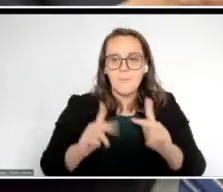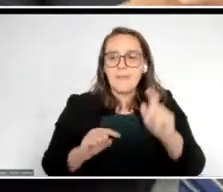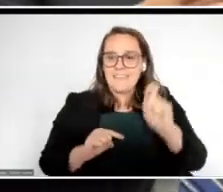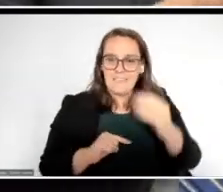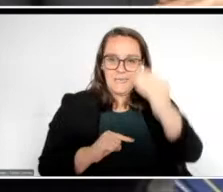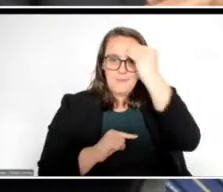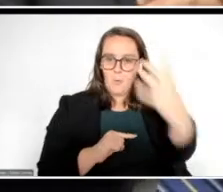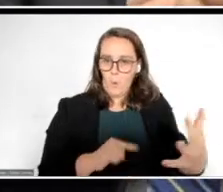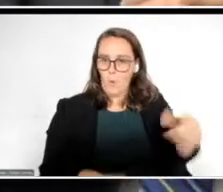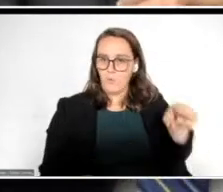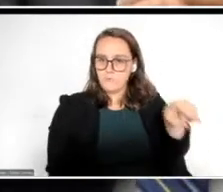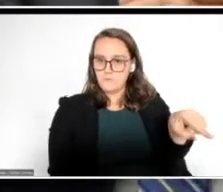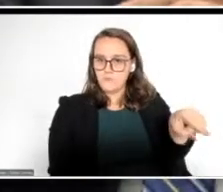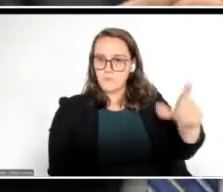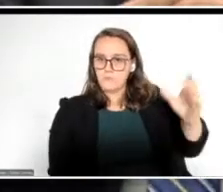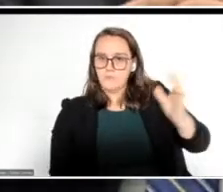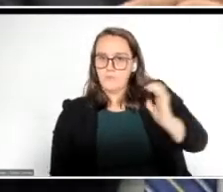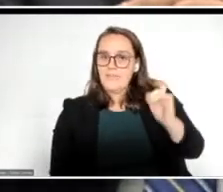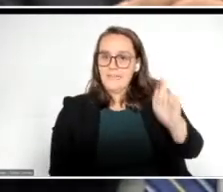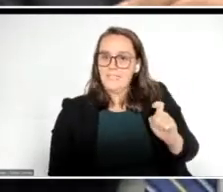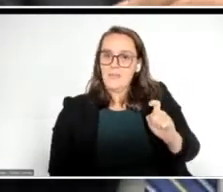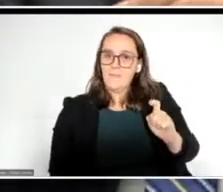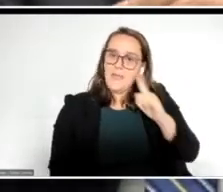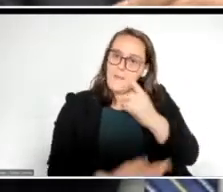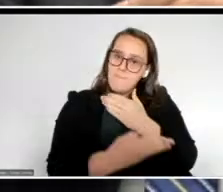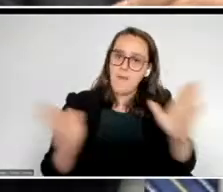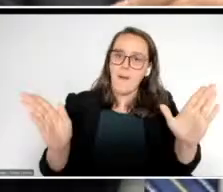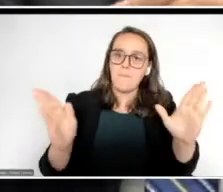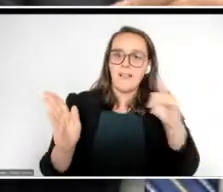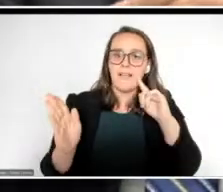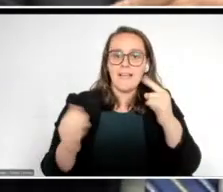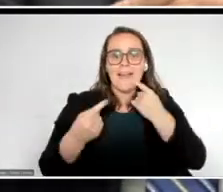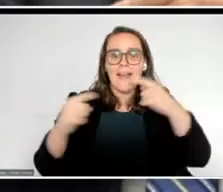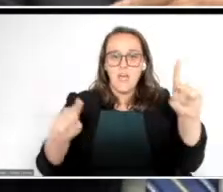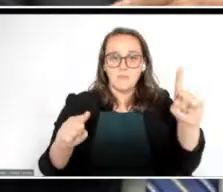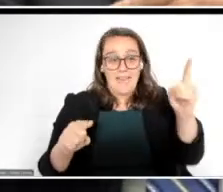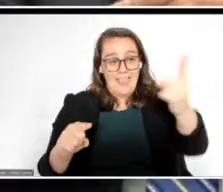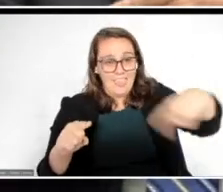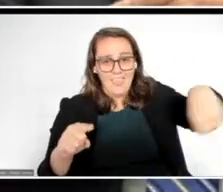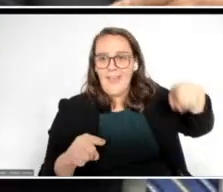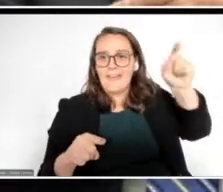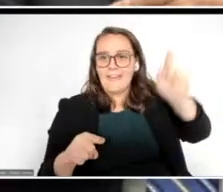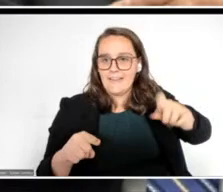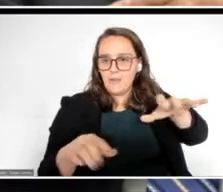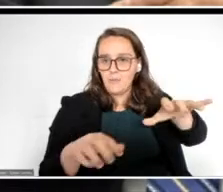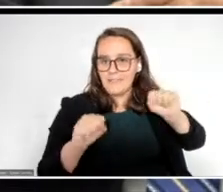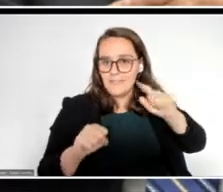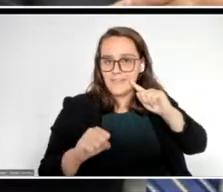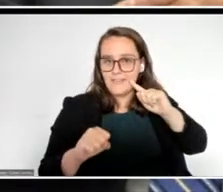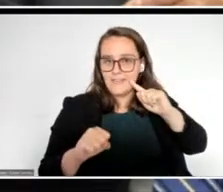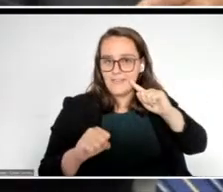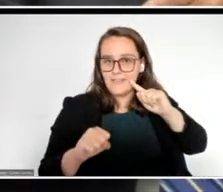be a public announcement fast that they need to leave the Capitol.